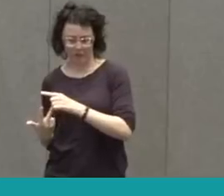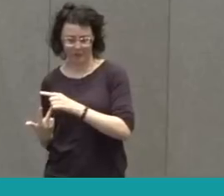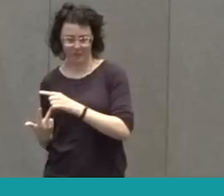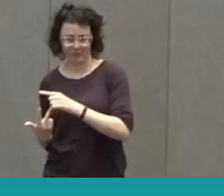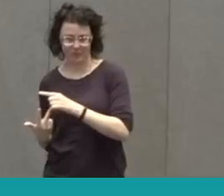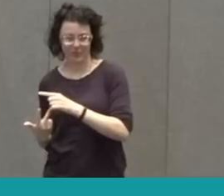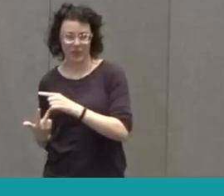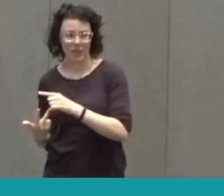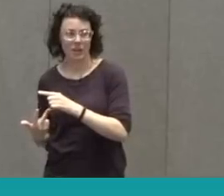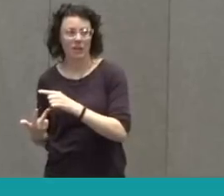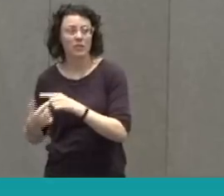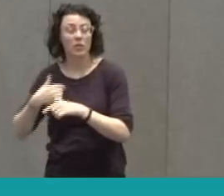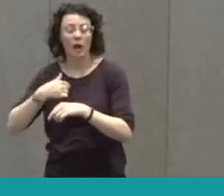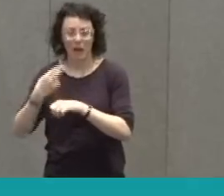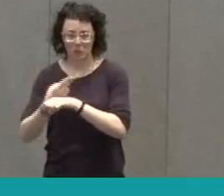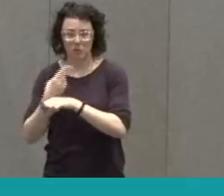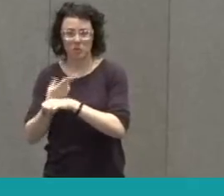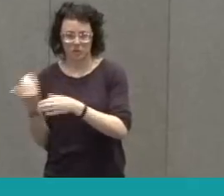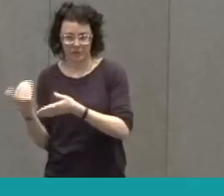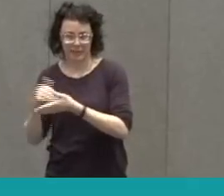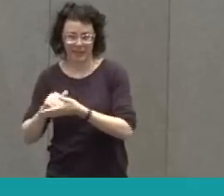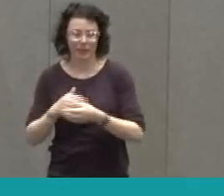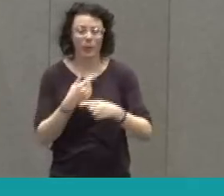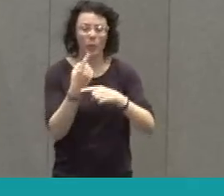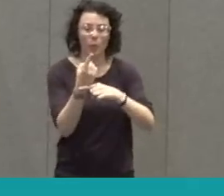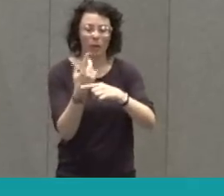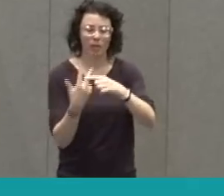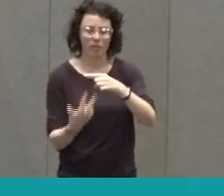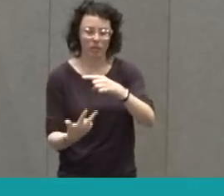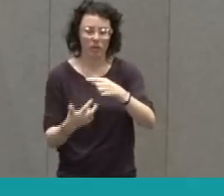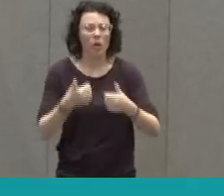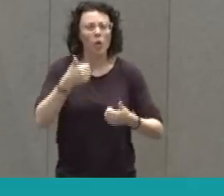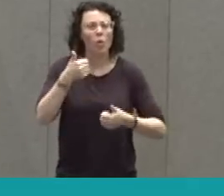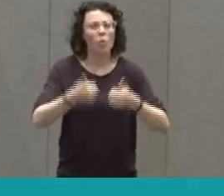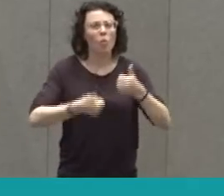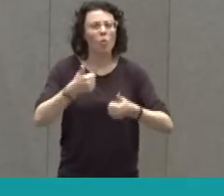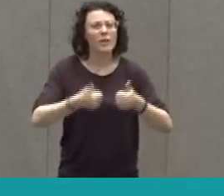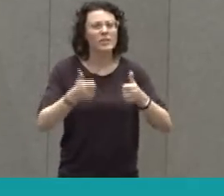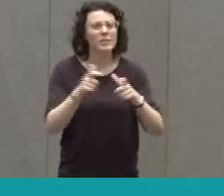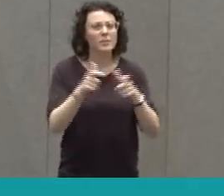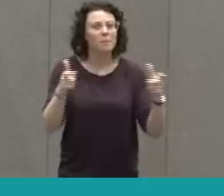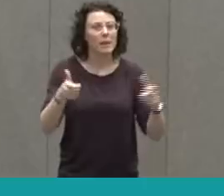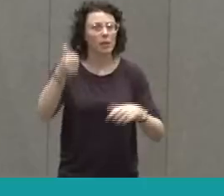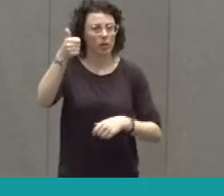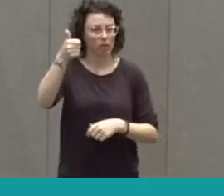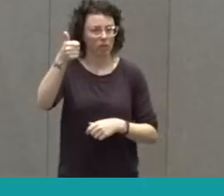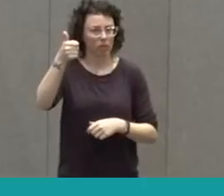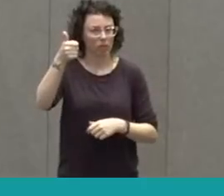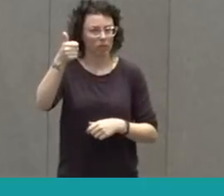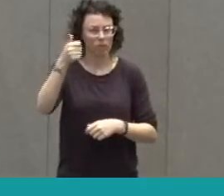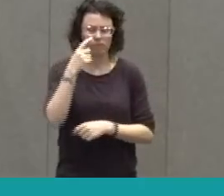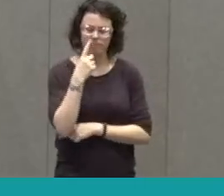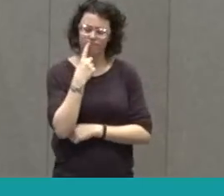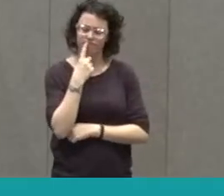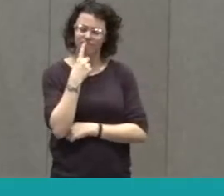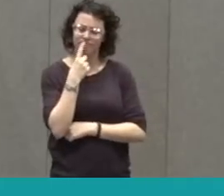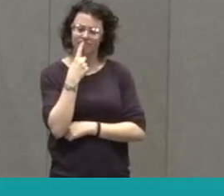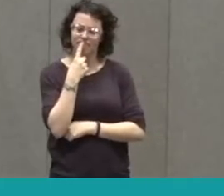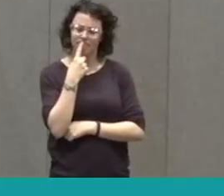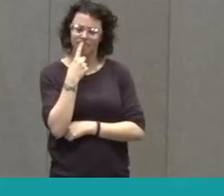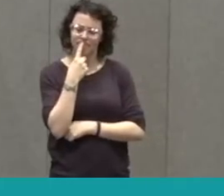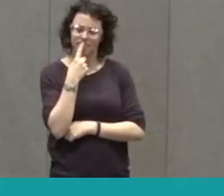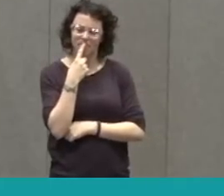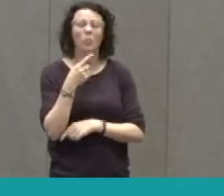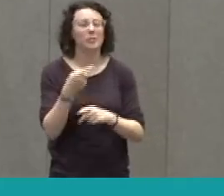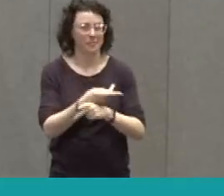have any idea which one's bigger? Let's find out. So I'm going to again do a